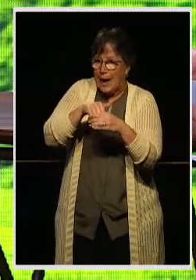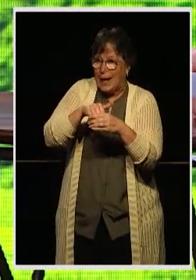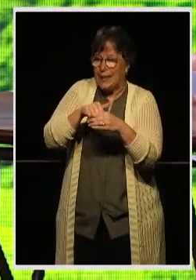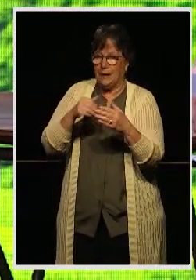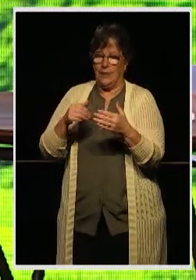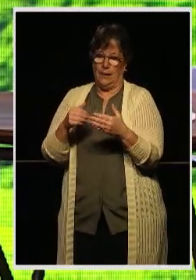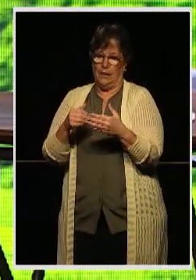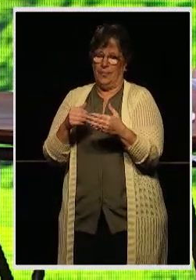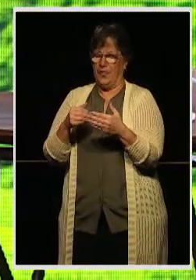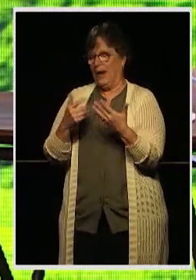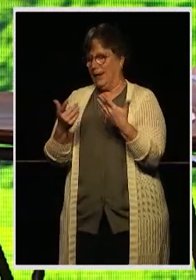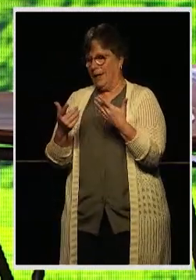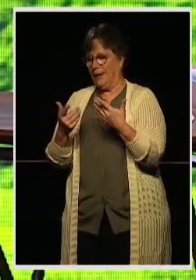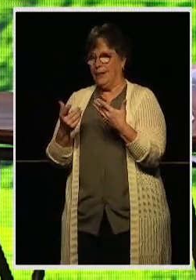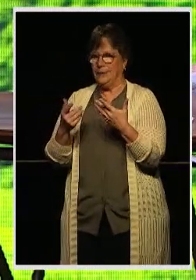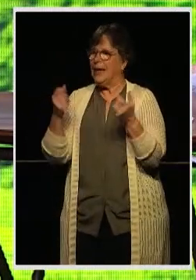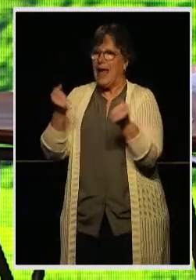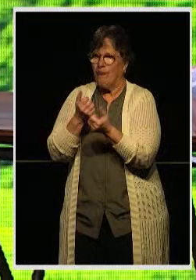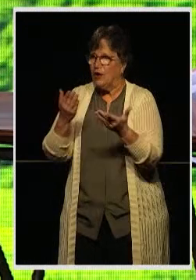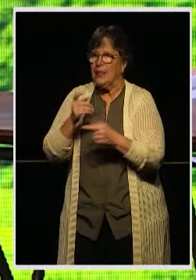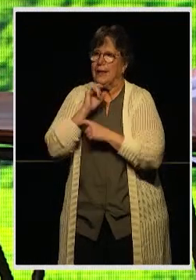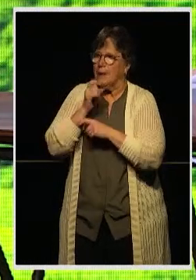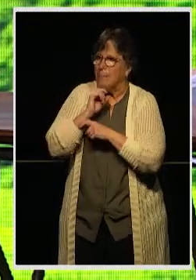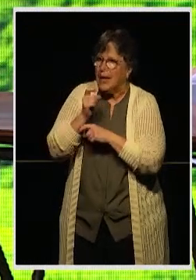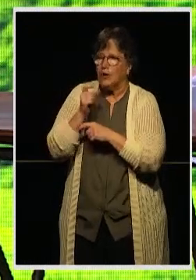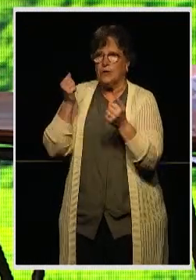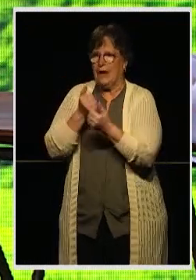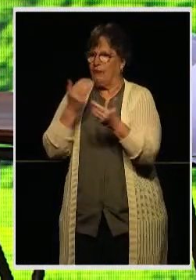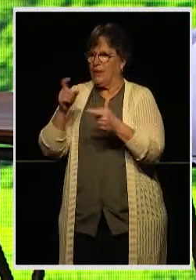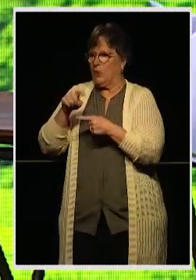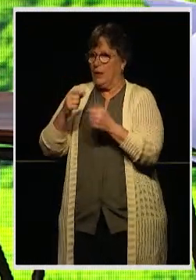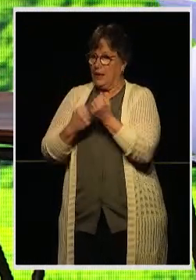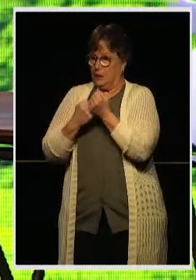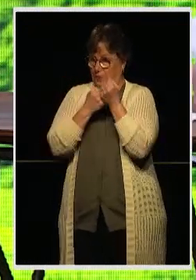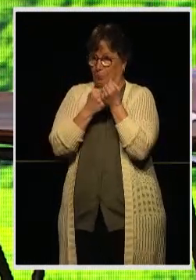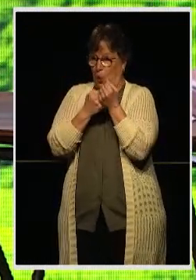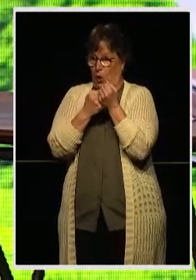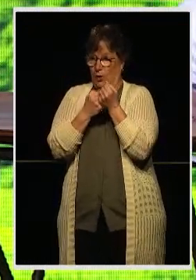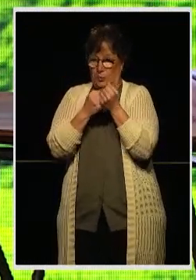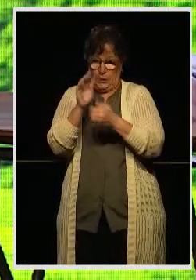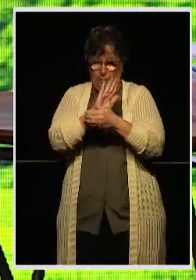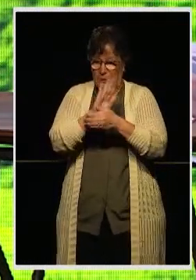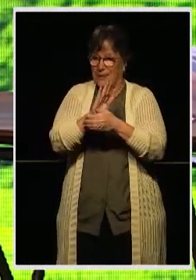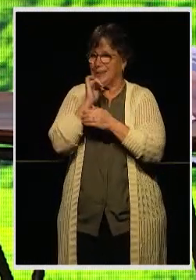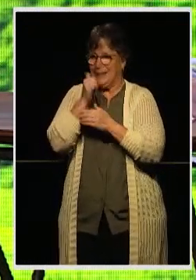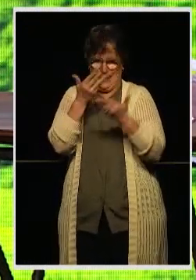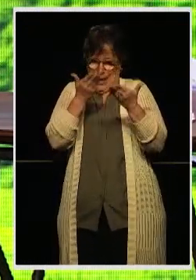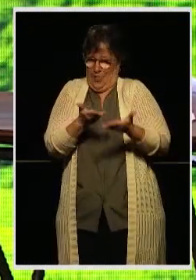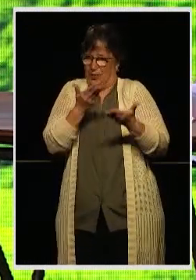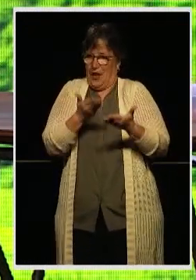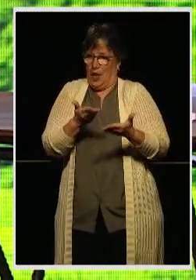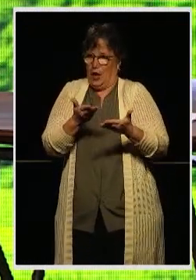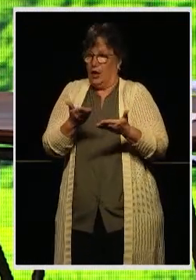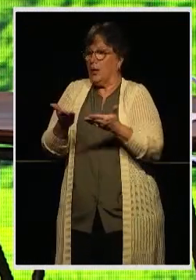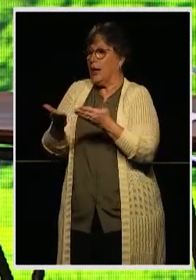chains, including the metals and everything else that's needed to support the facilities, is not there. And then the expertise through our